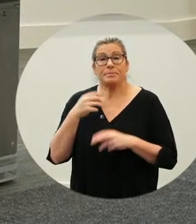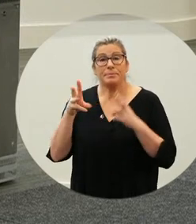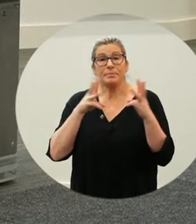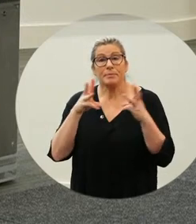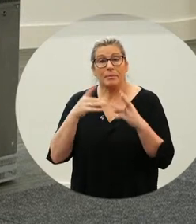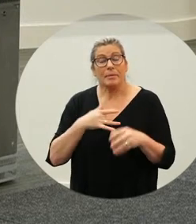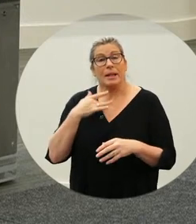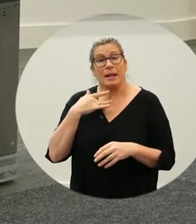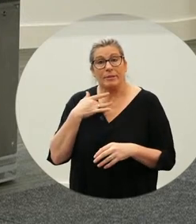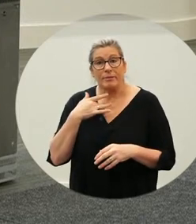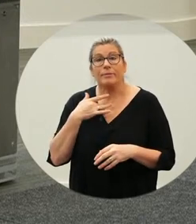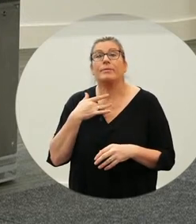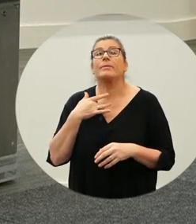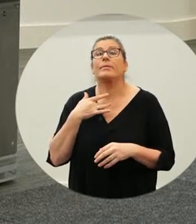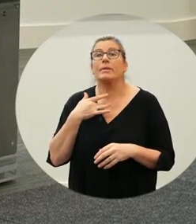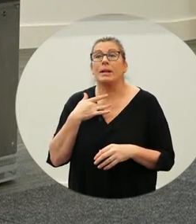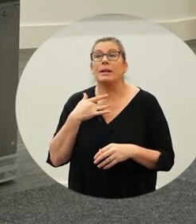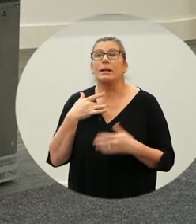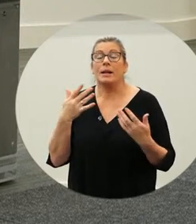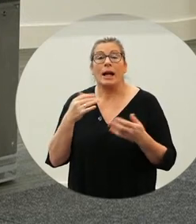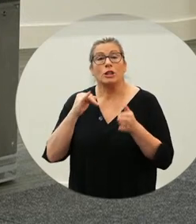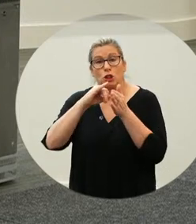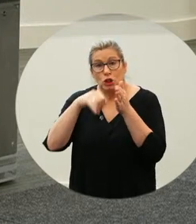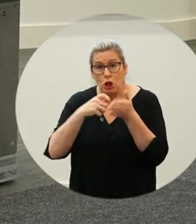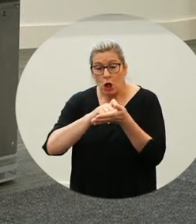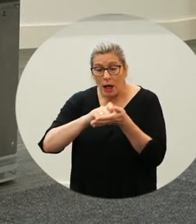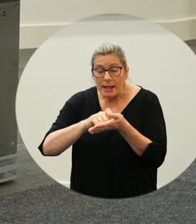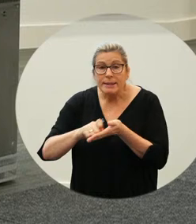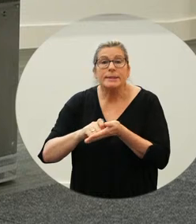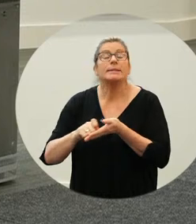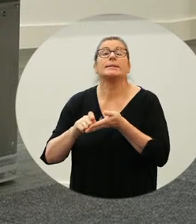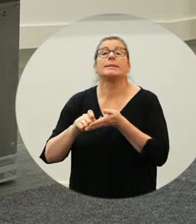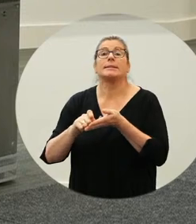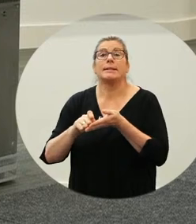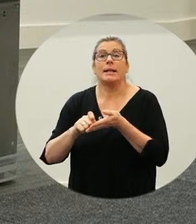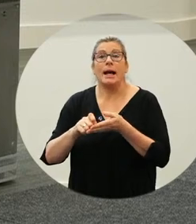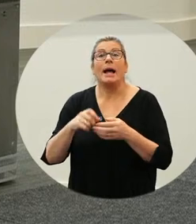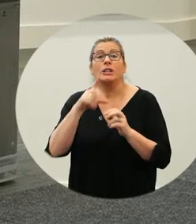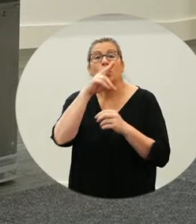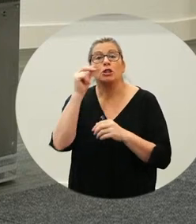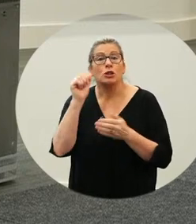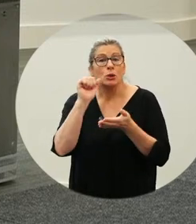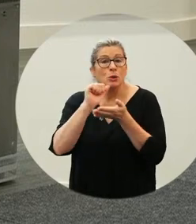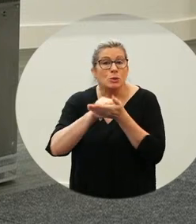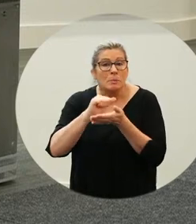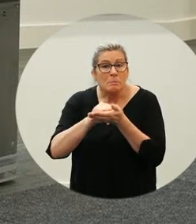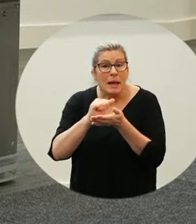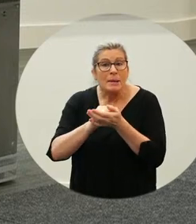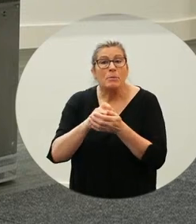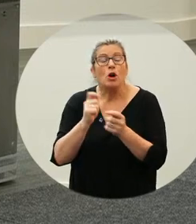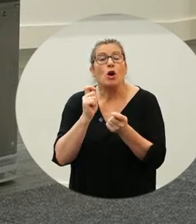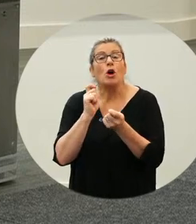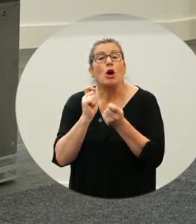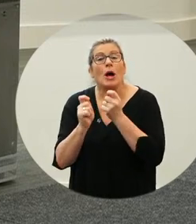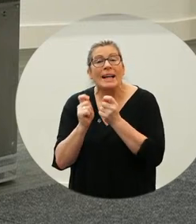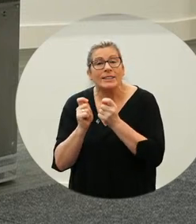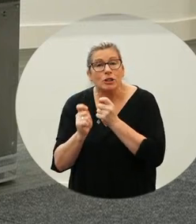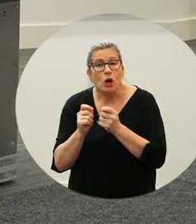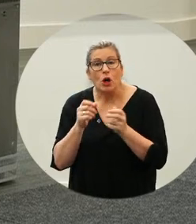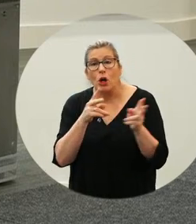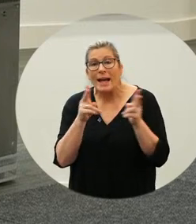life, as a journalist and newspaper editor, and if any of